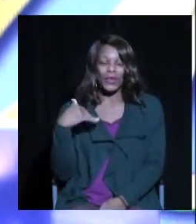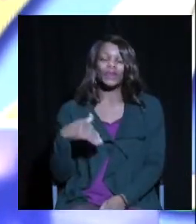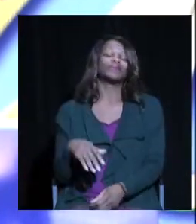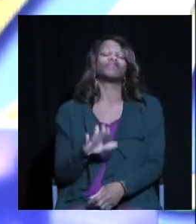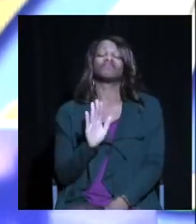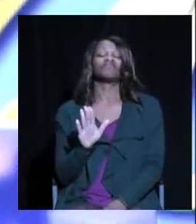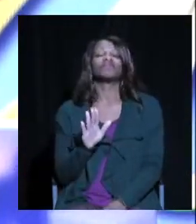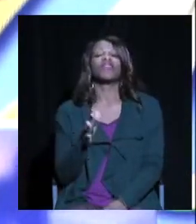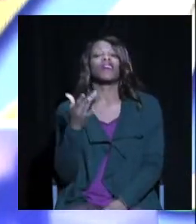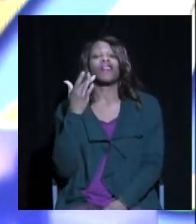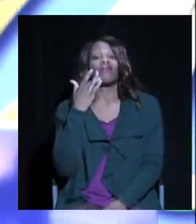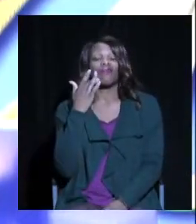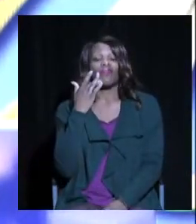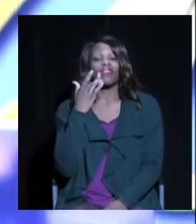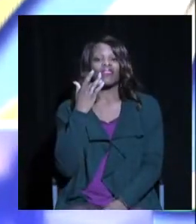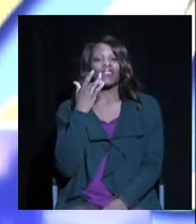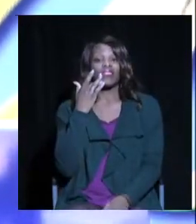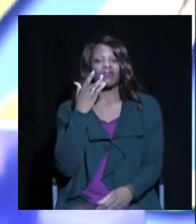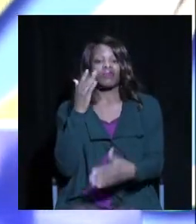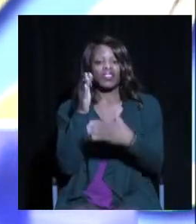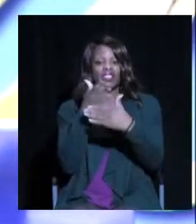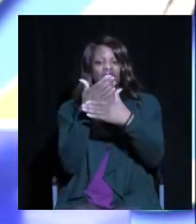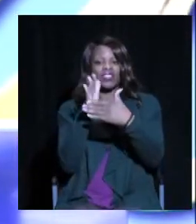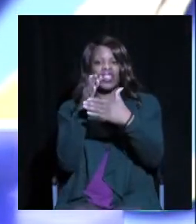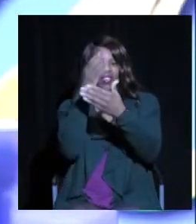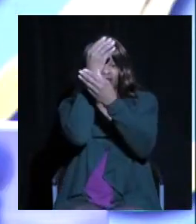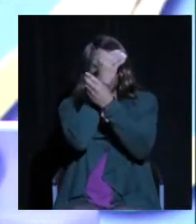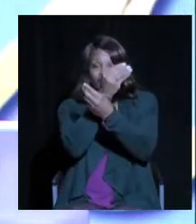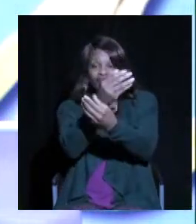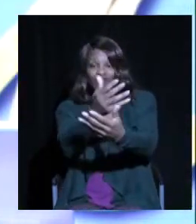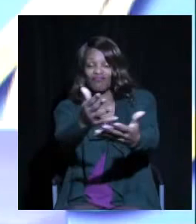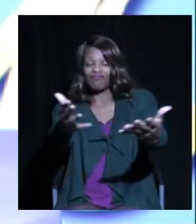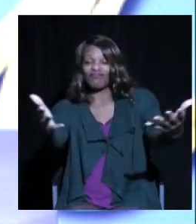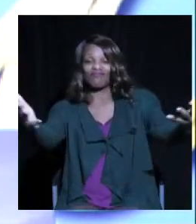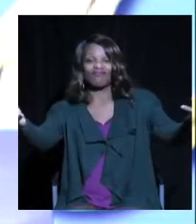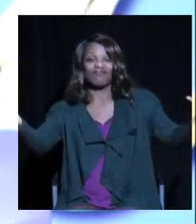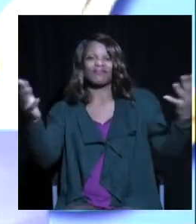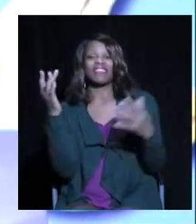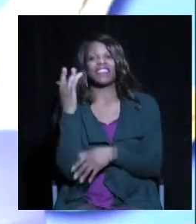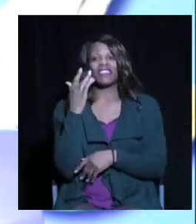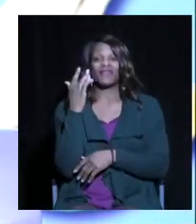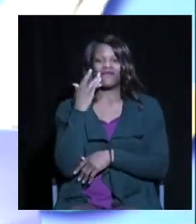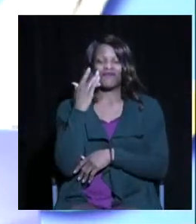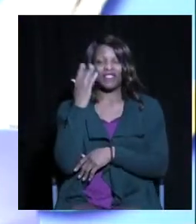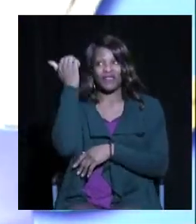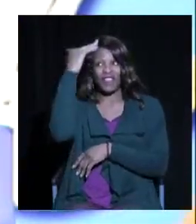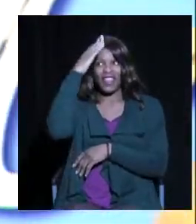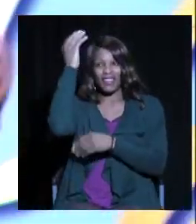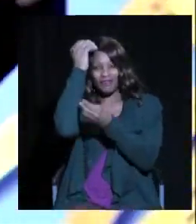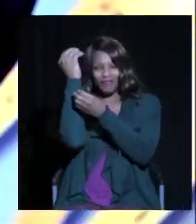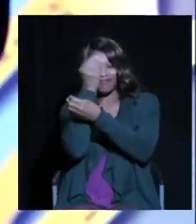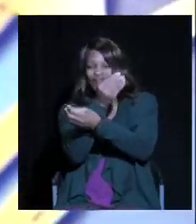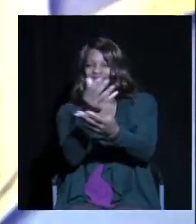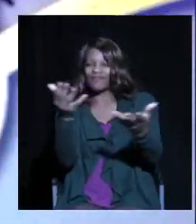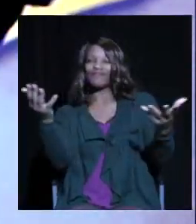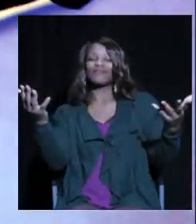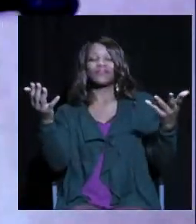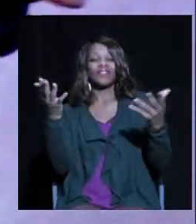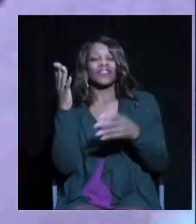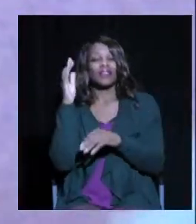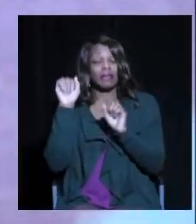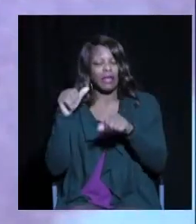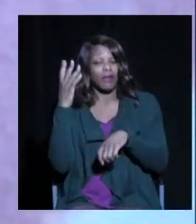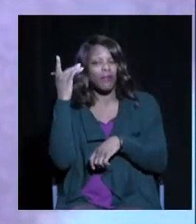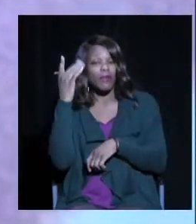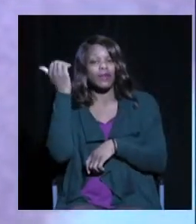favor is something that can be shared. I wonder if you've ever thought about sharing the favor of God. The reason I say we can do that is because God